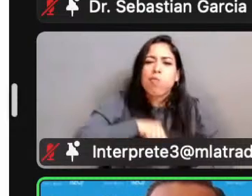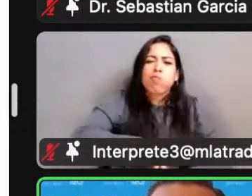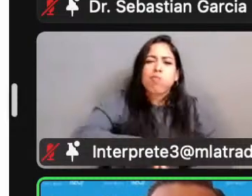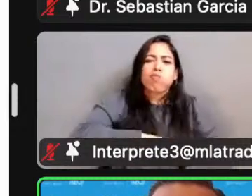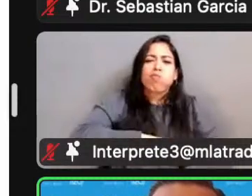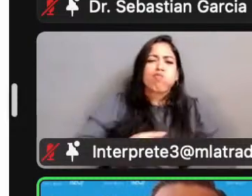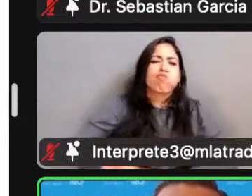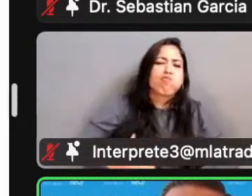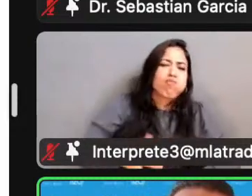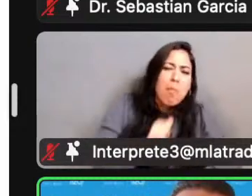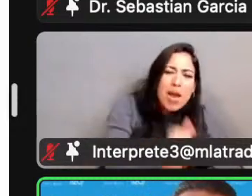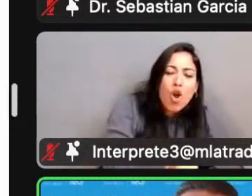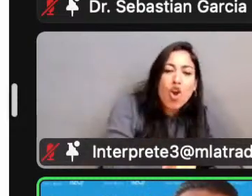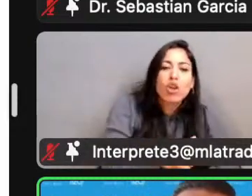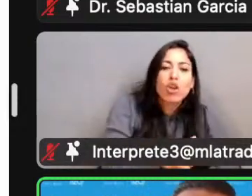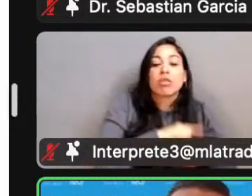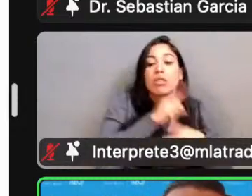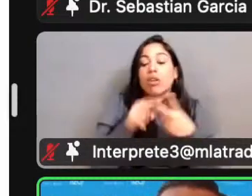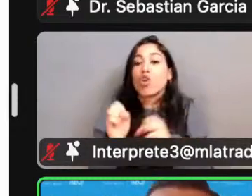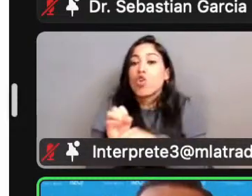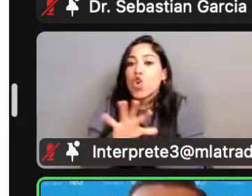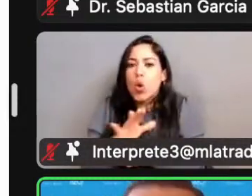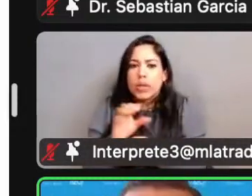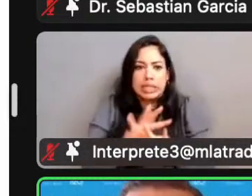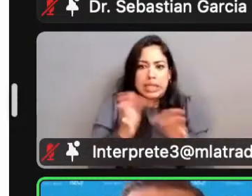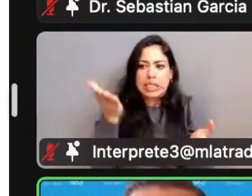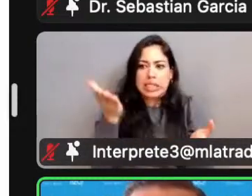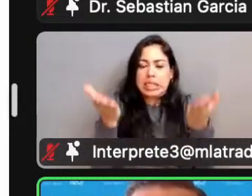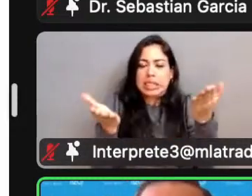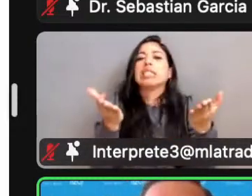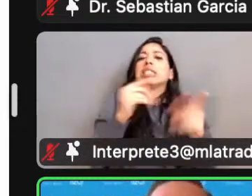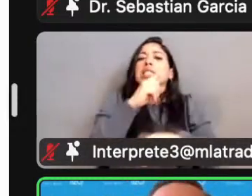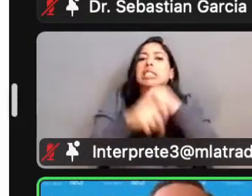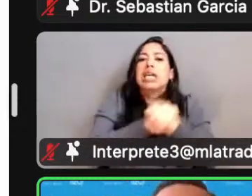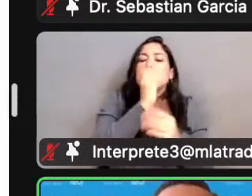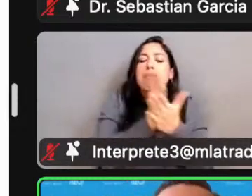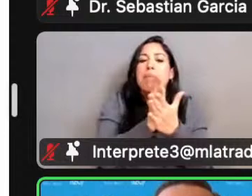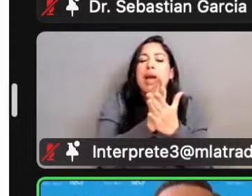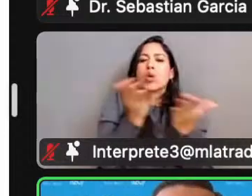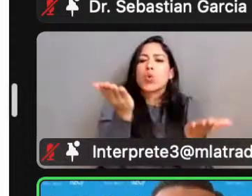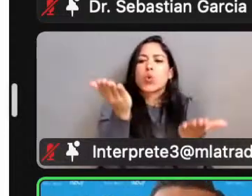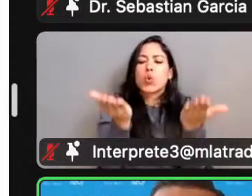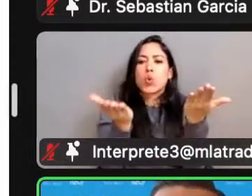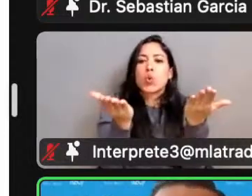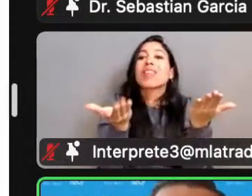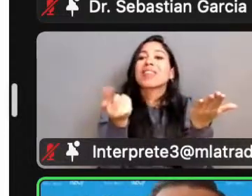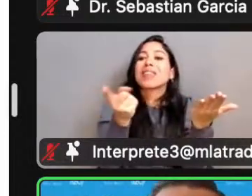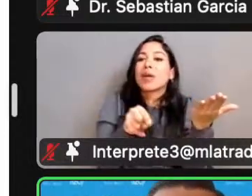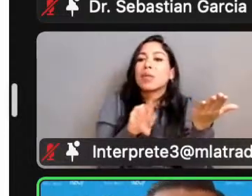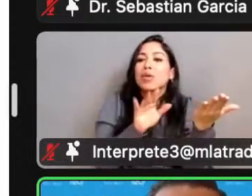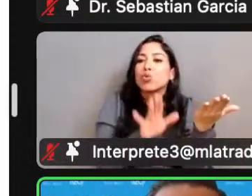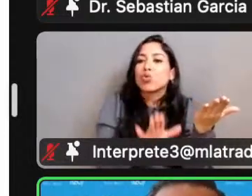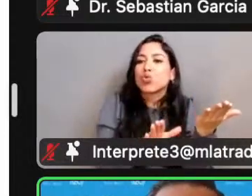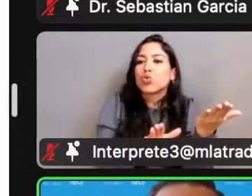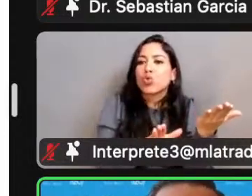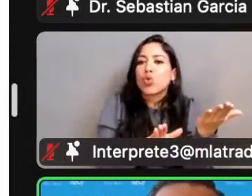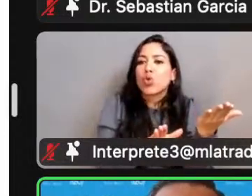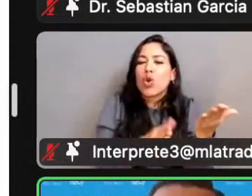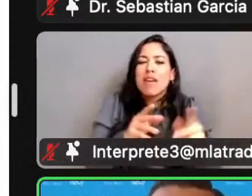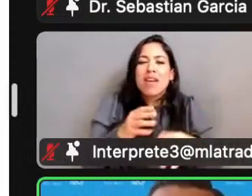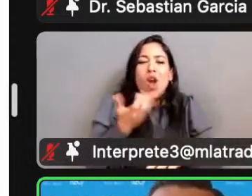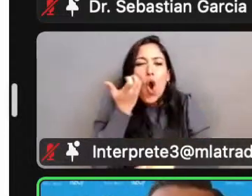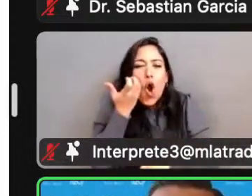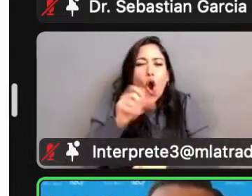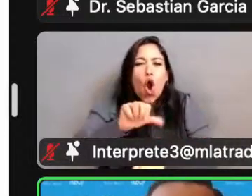disease load and also COVID. Obviously, there is a gradient by age and also by the